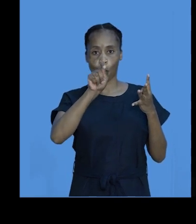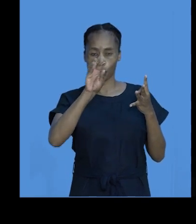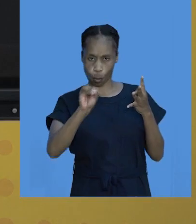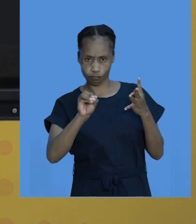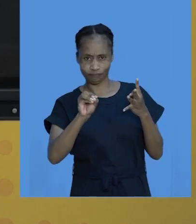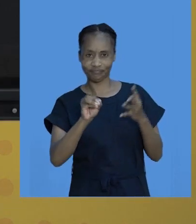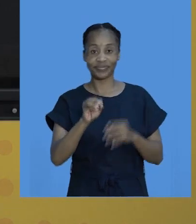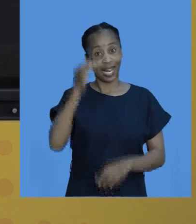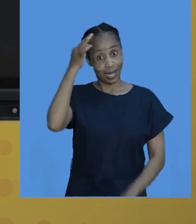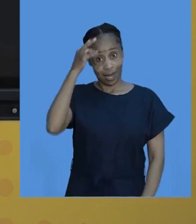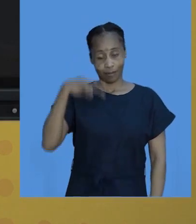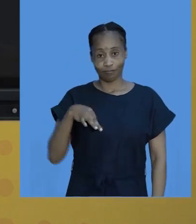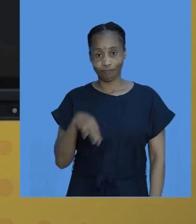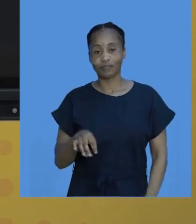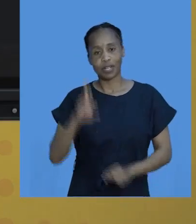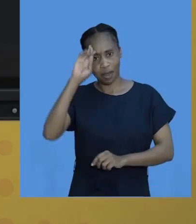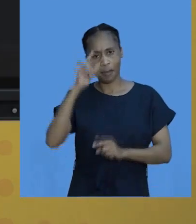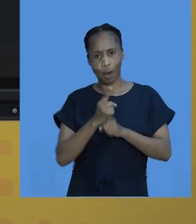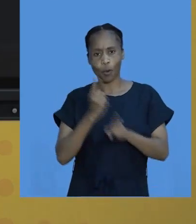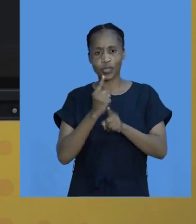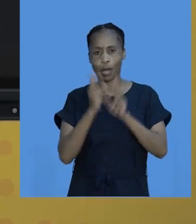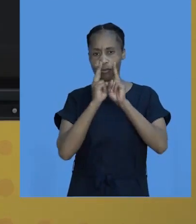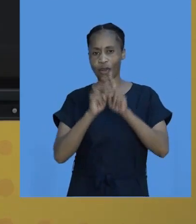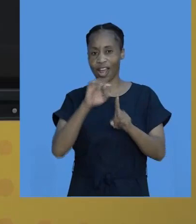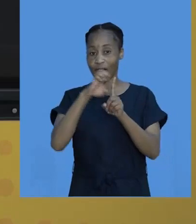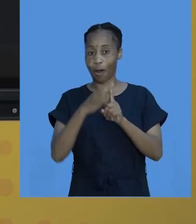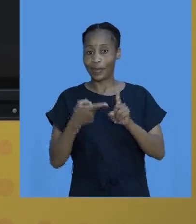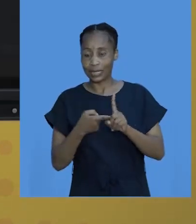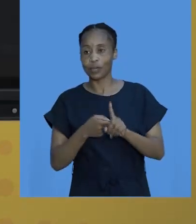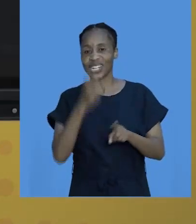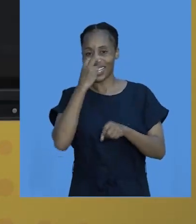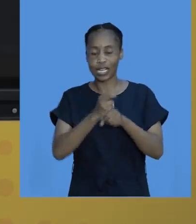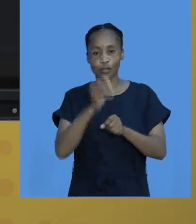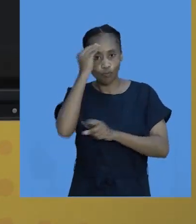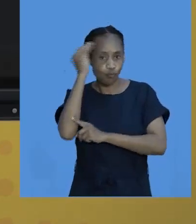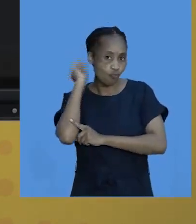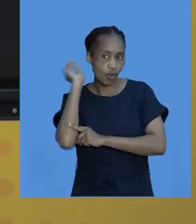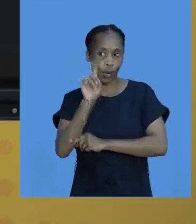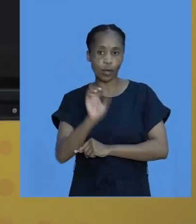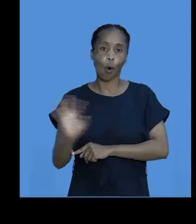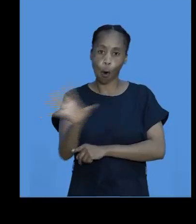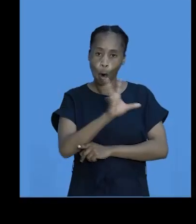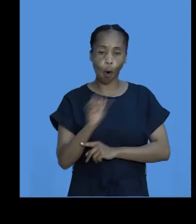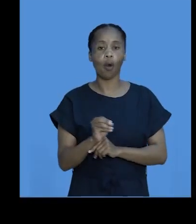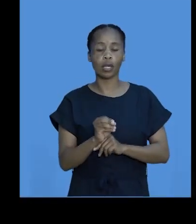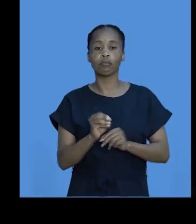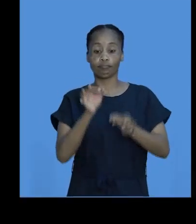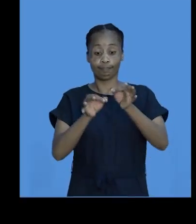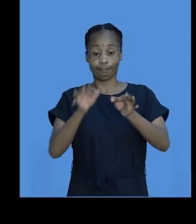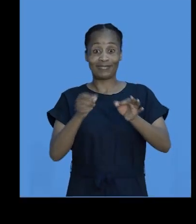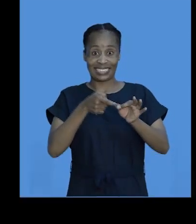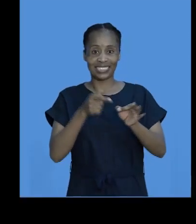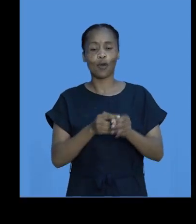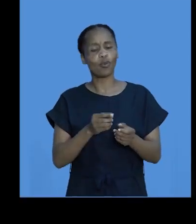we are looking at our environmental sustainability, I encourage you guys to familiarize yourself with all the protocols and what